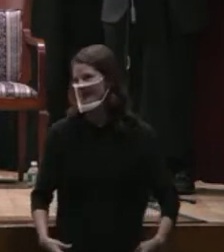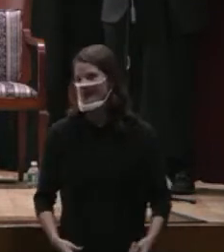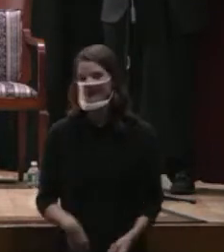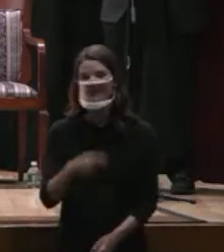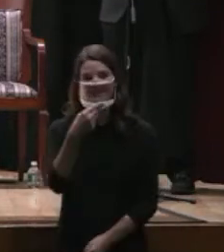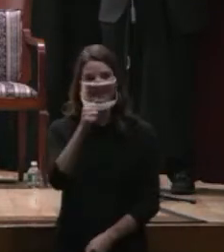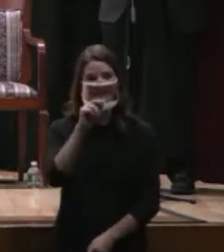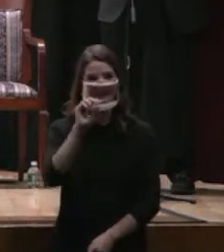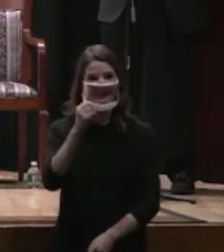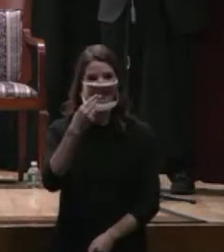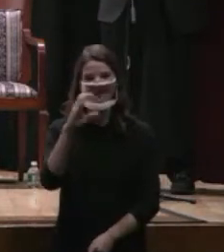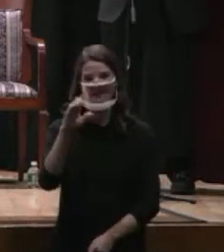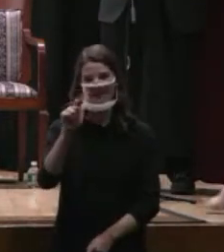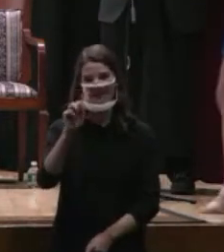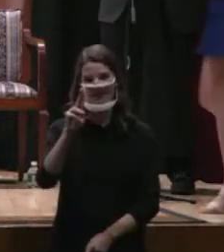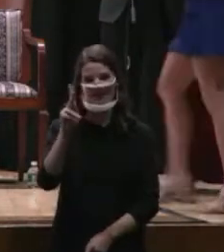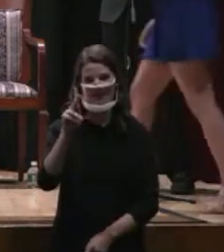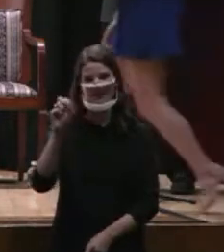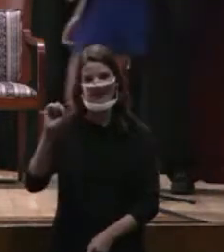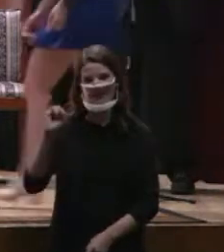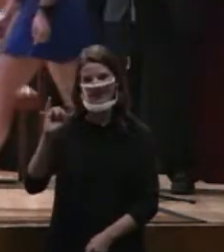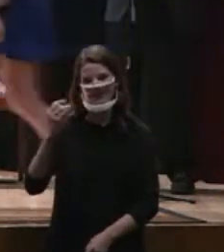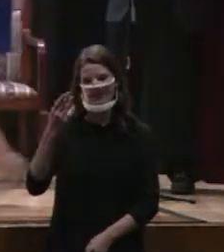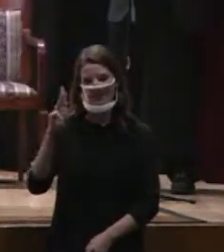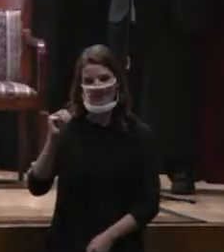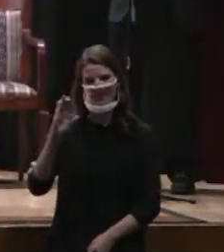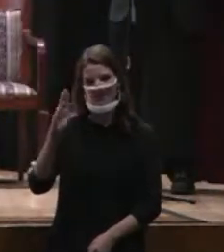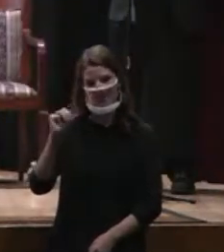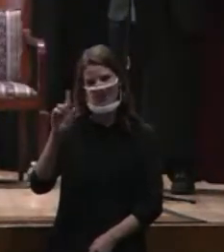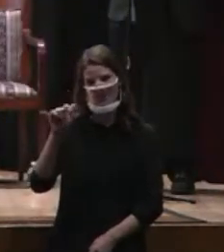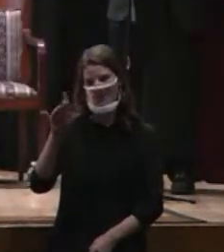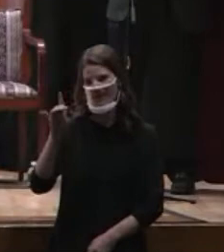Hannah Clark, summa cum laude.